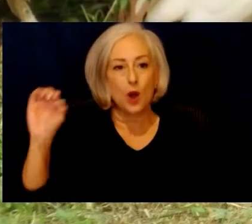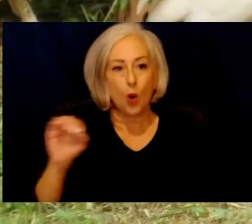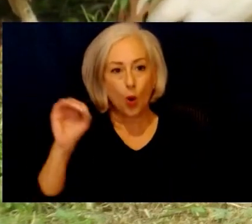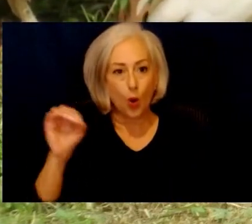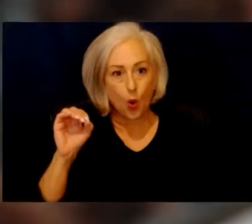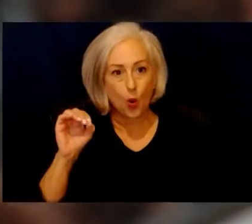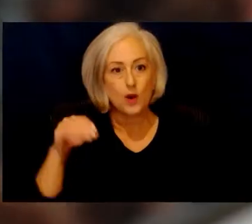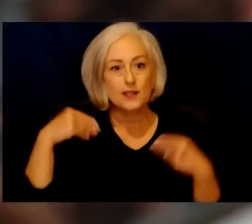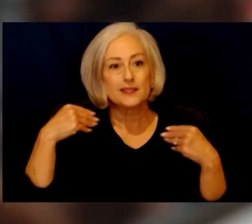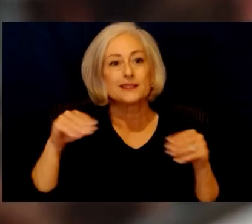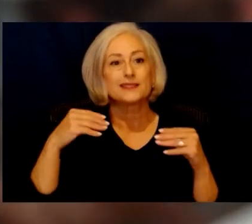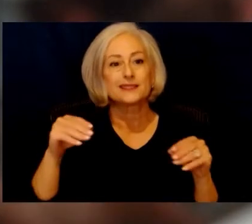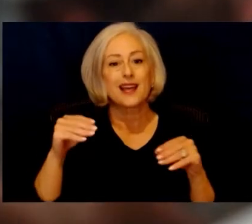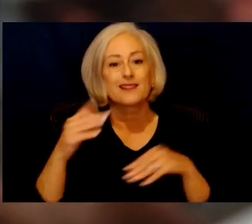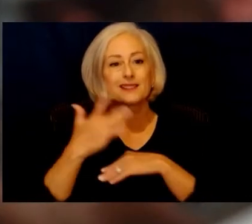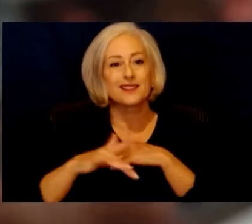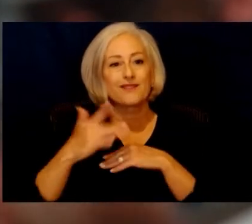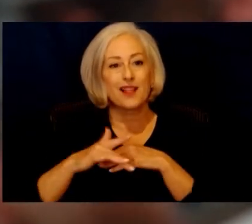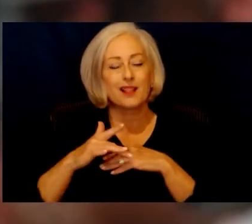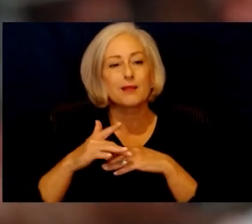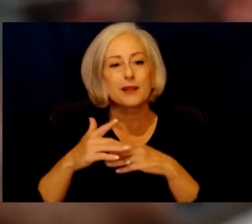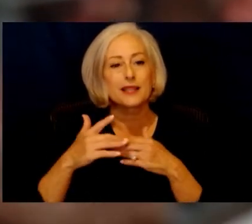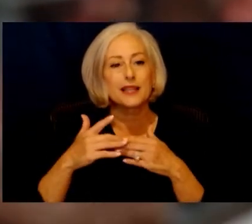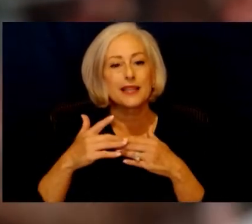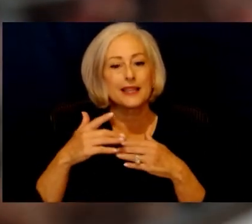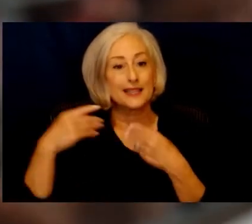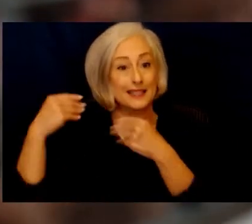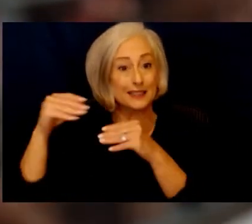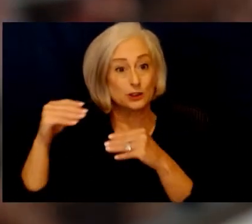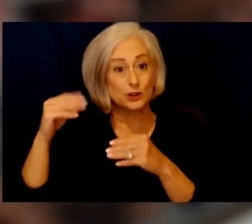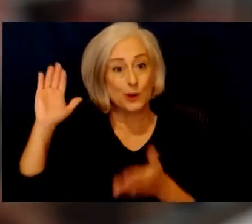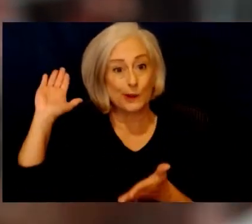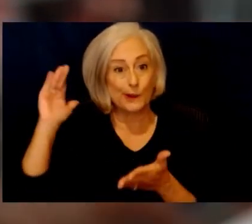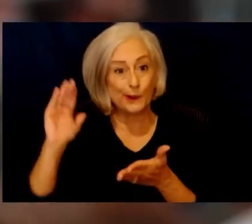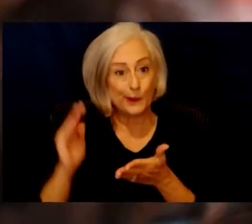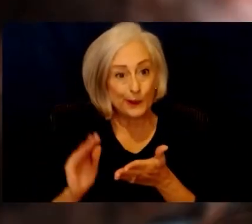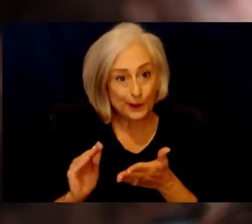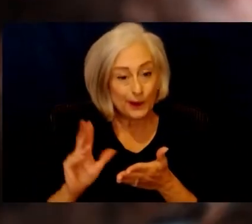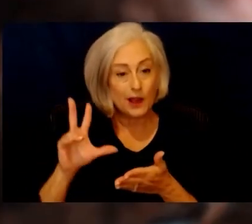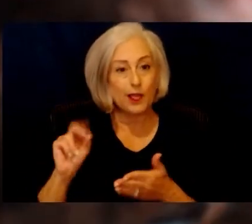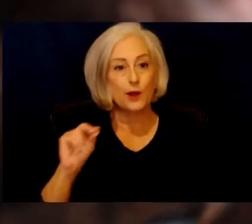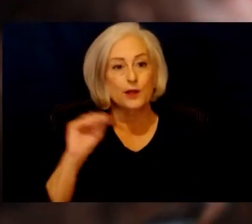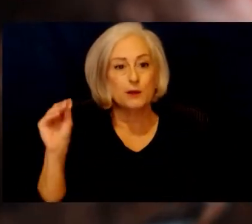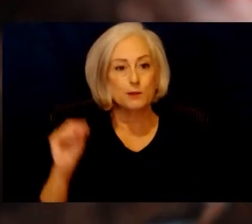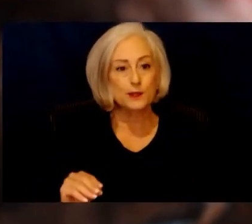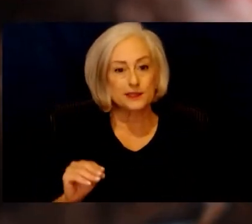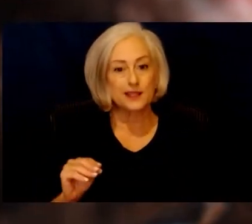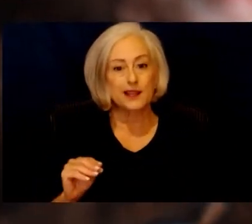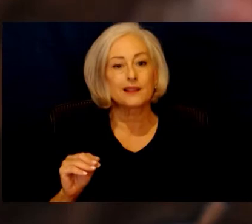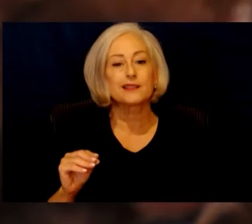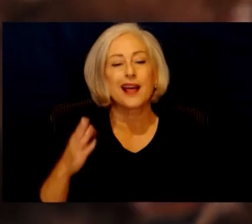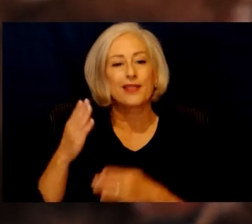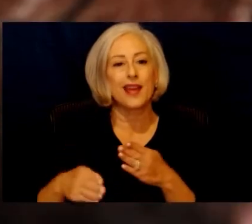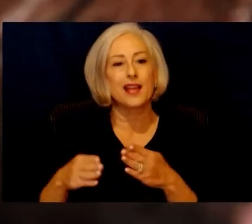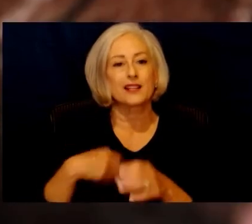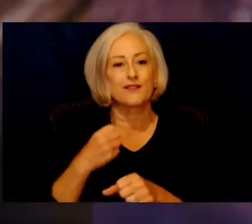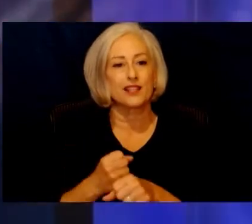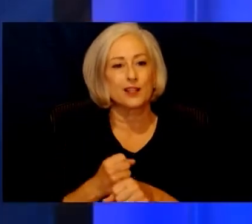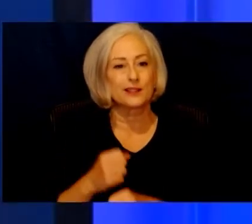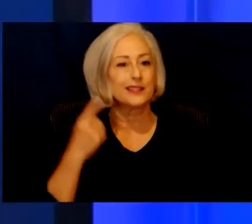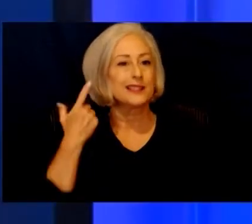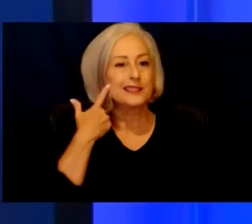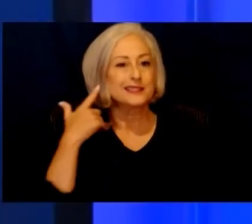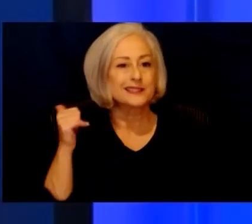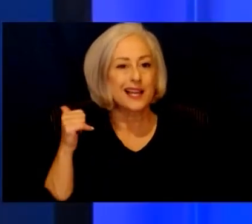decline approximately 30% in the back half of the year. It sounds like we expect a pain in our pocketbook from chicken and egg